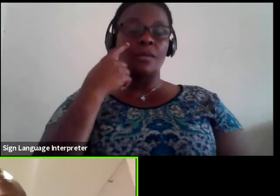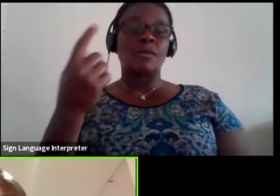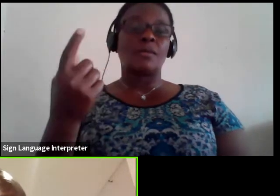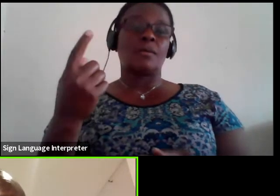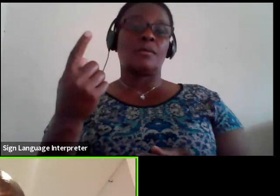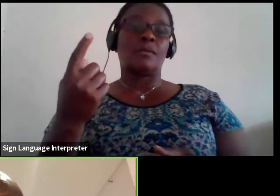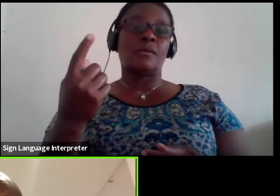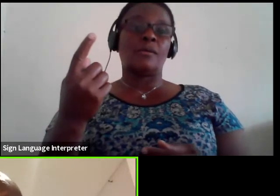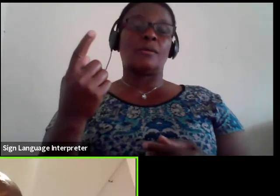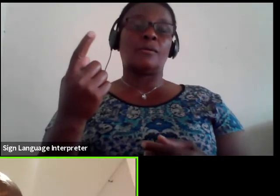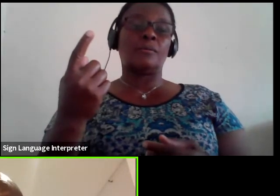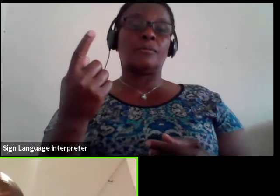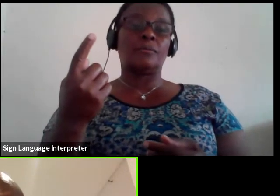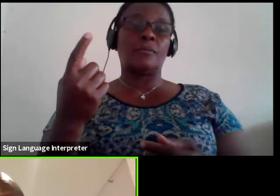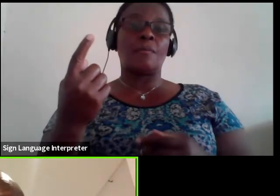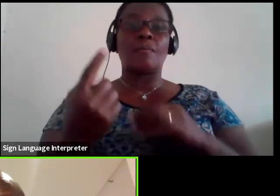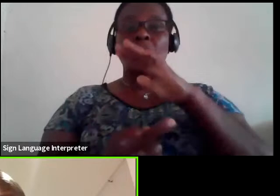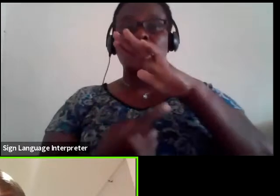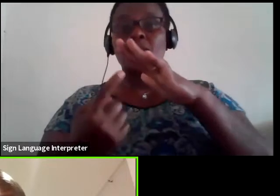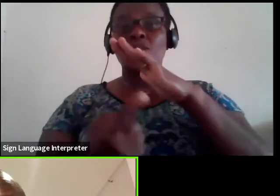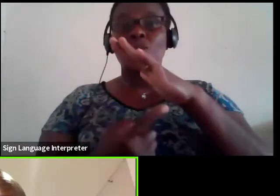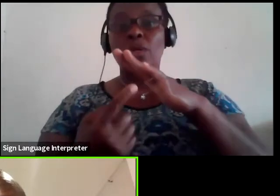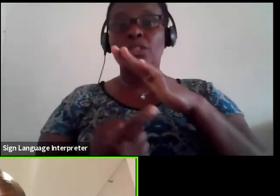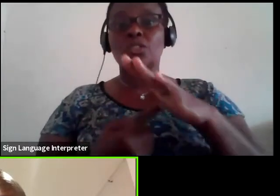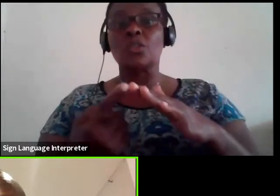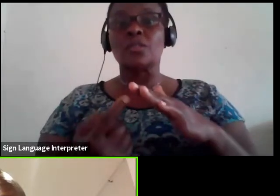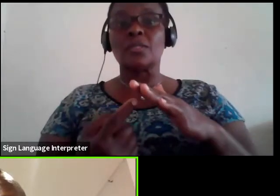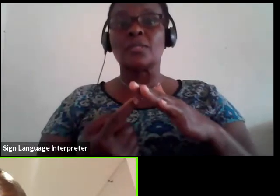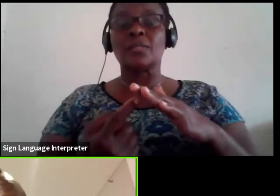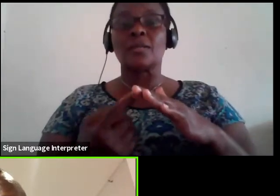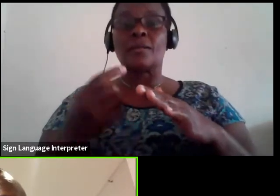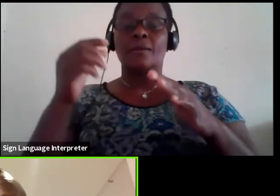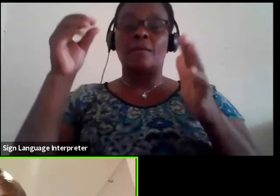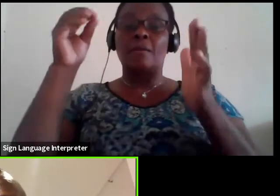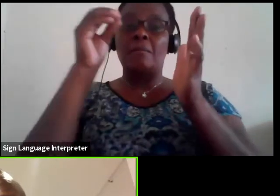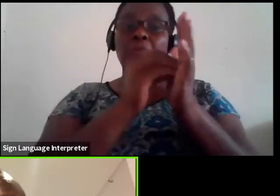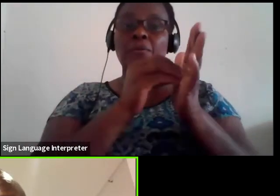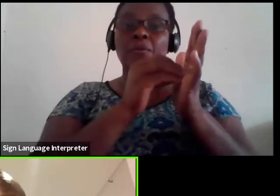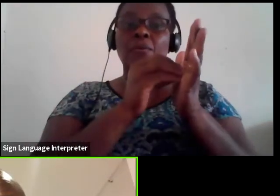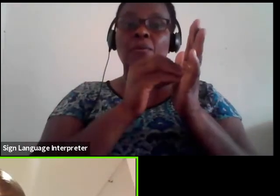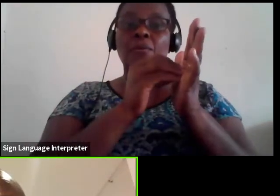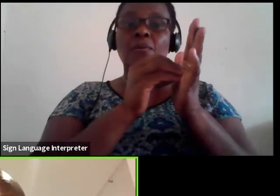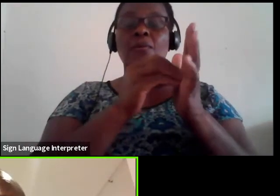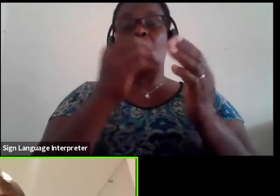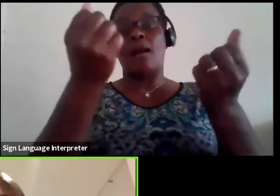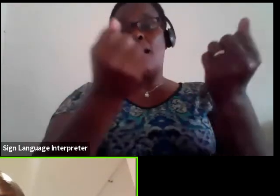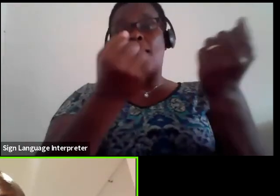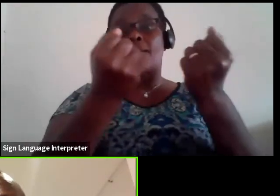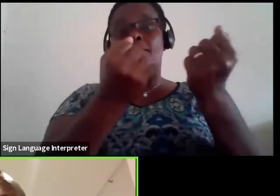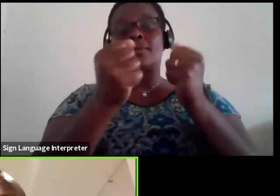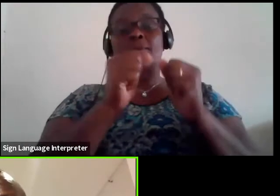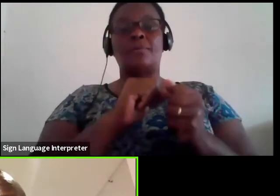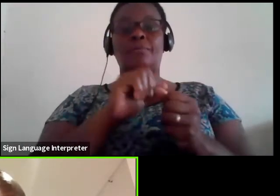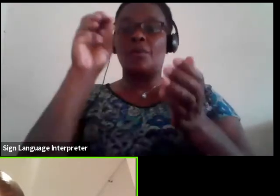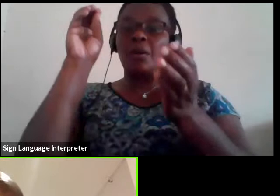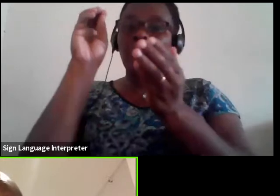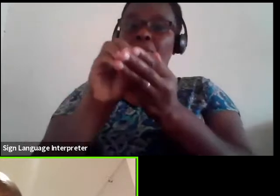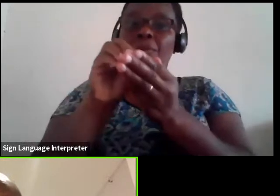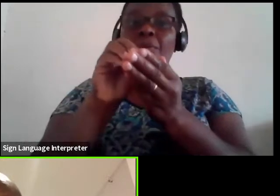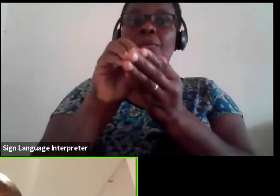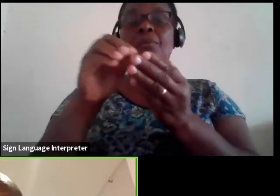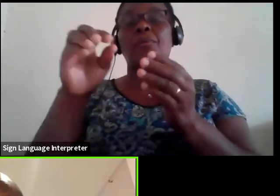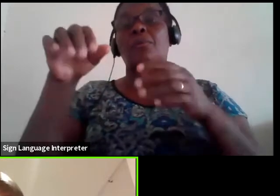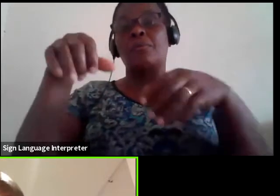tracking devices in watches. They're inserting tracking devices in cars, motorcycles. They're using drones